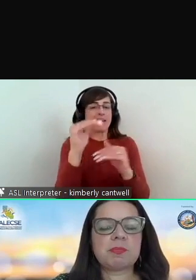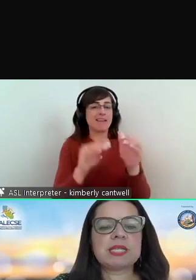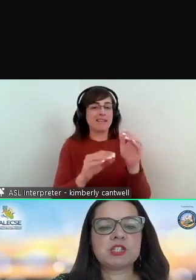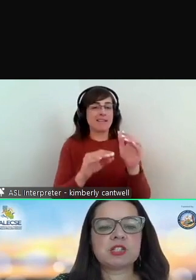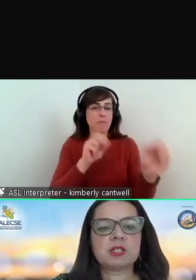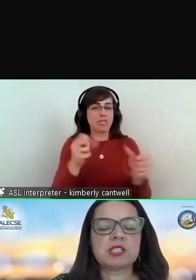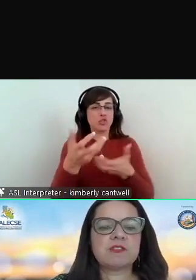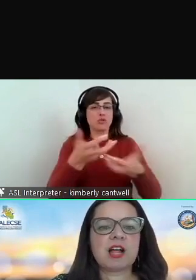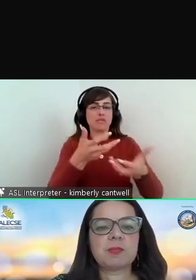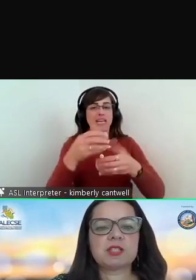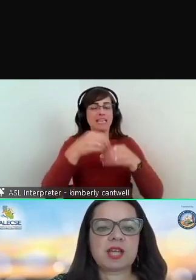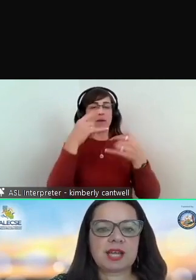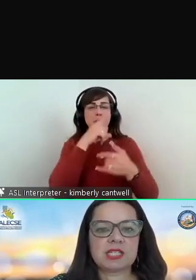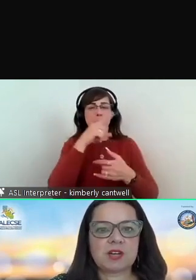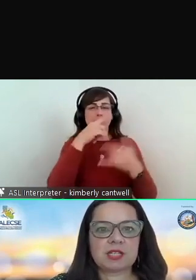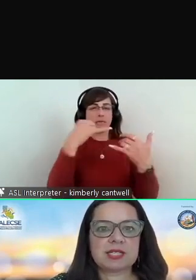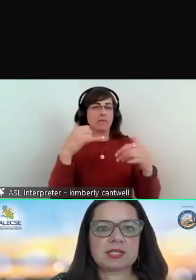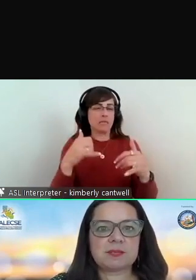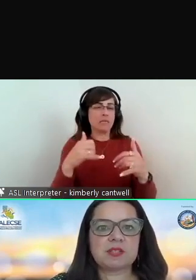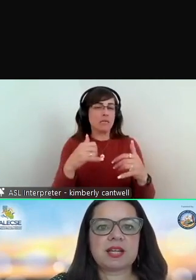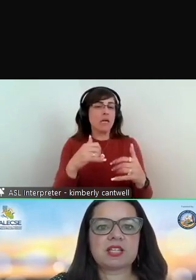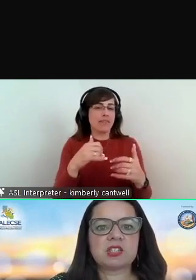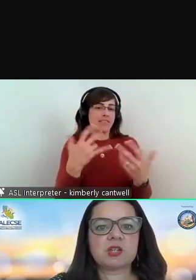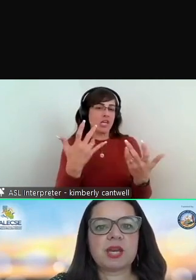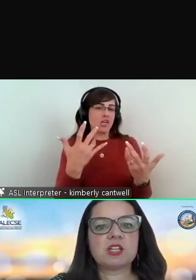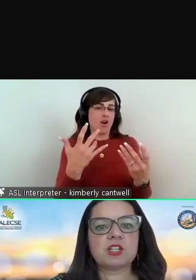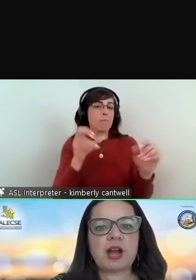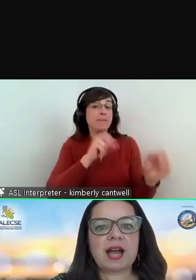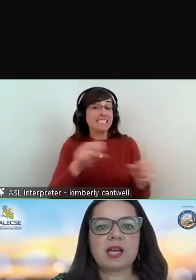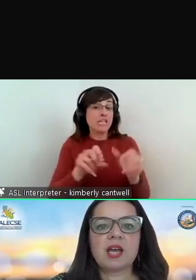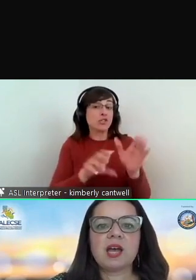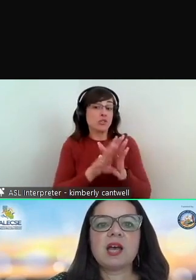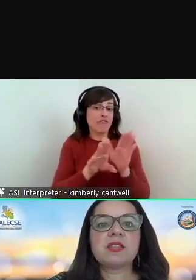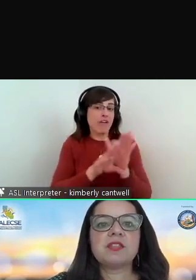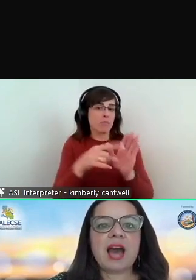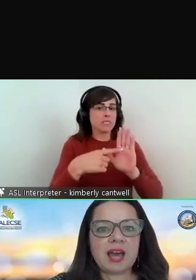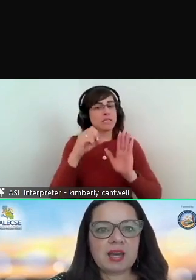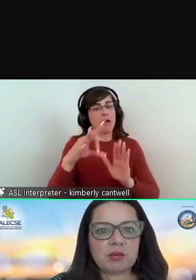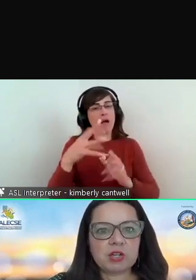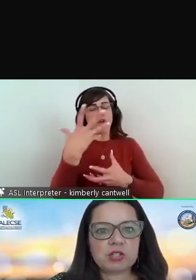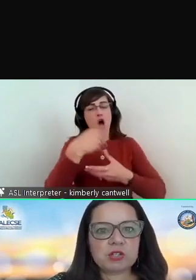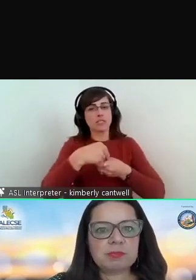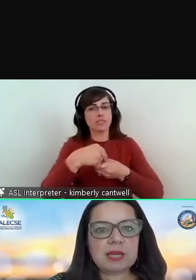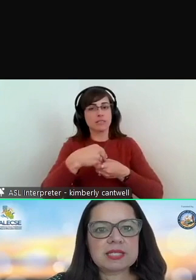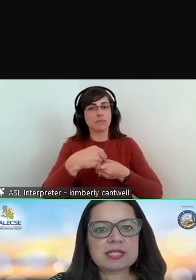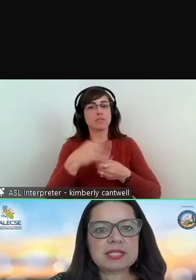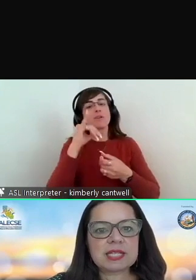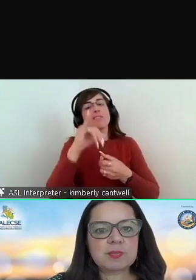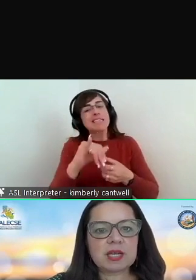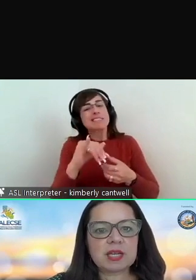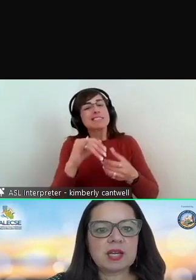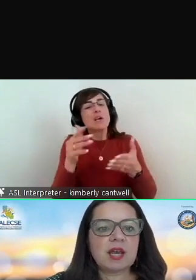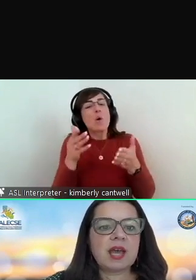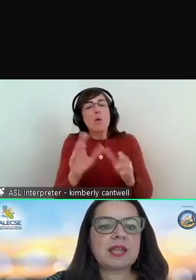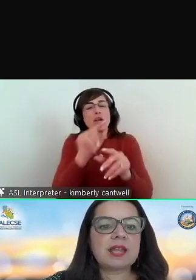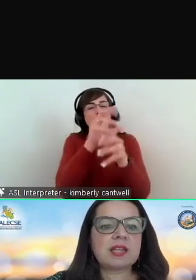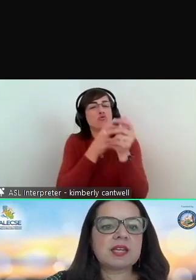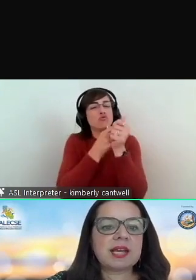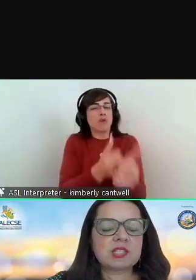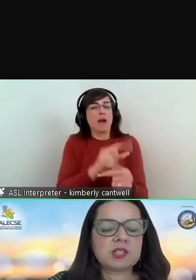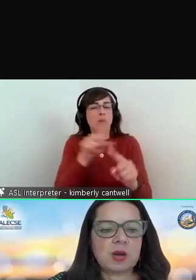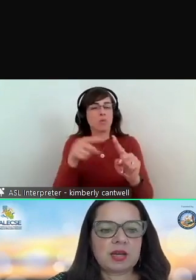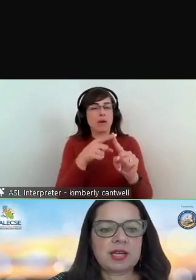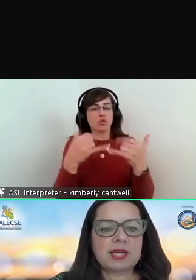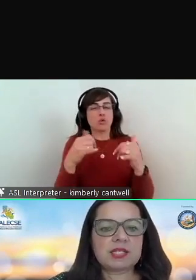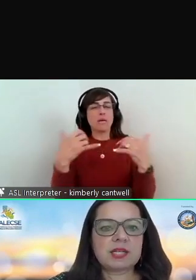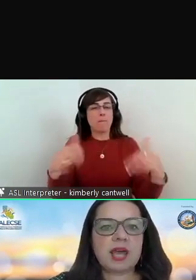are potential developmental signs of autism. So that's just a way to track that when you're doing a play-based assessment. And then the